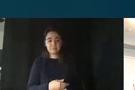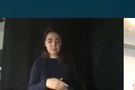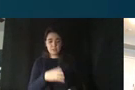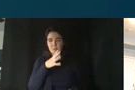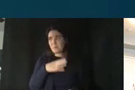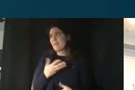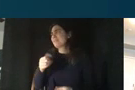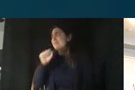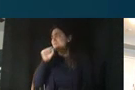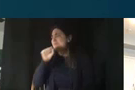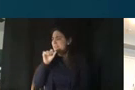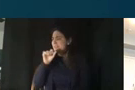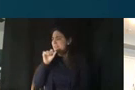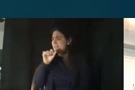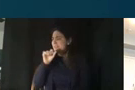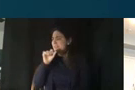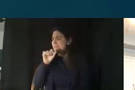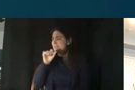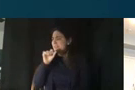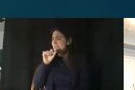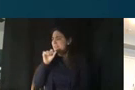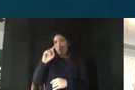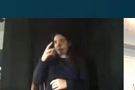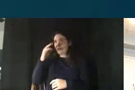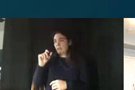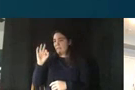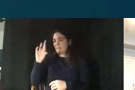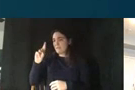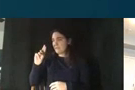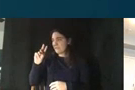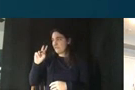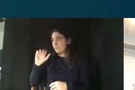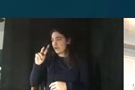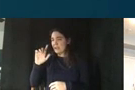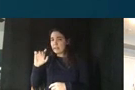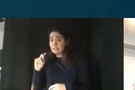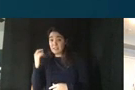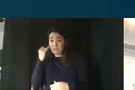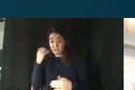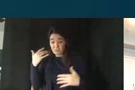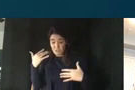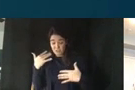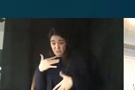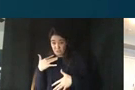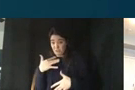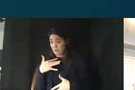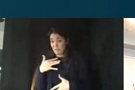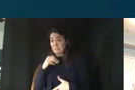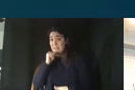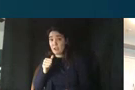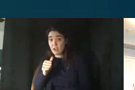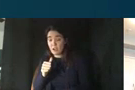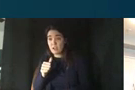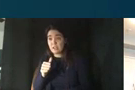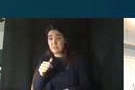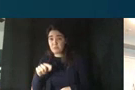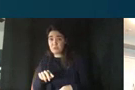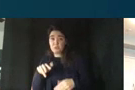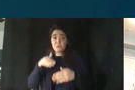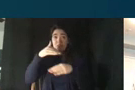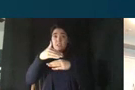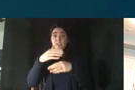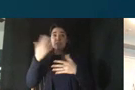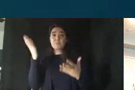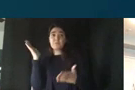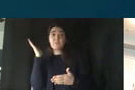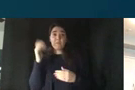Aretha Franklin who said that once she's not nervous to get up on the stage is the minute she knows she needs to get off the stage, because